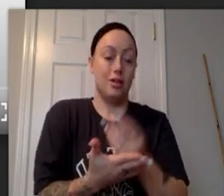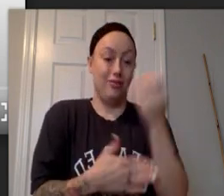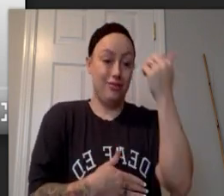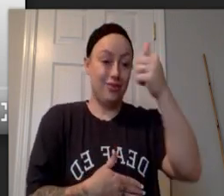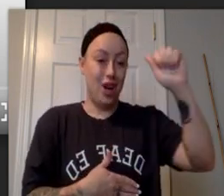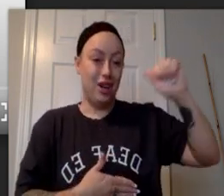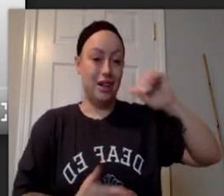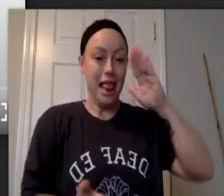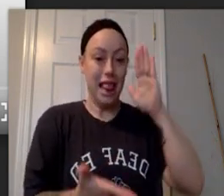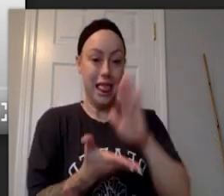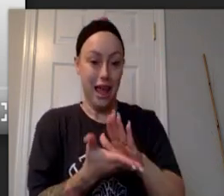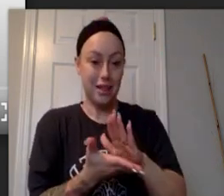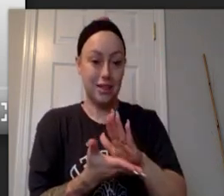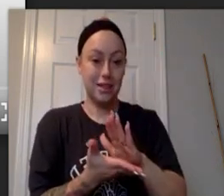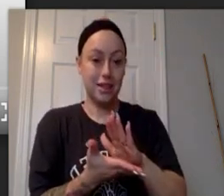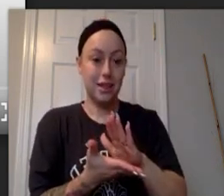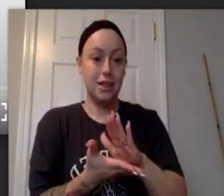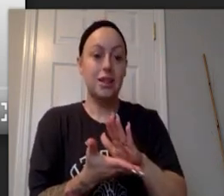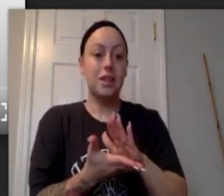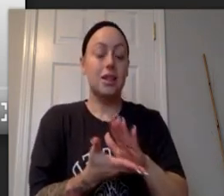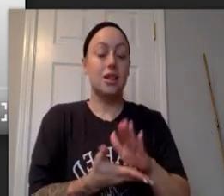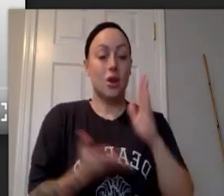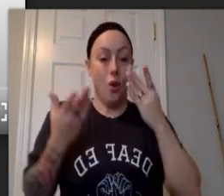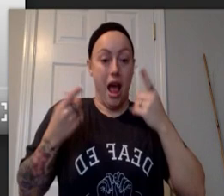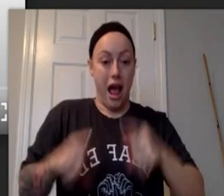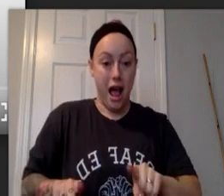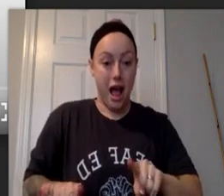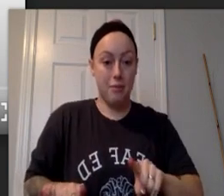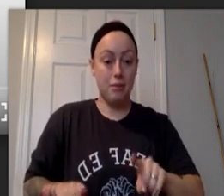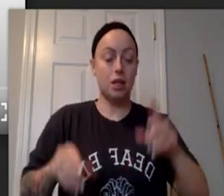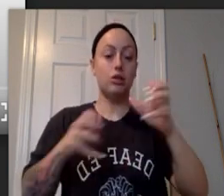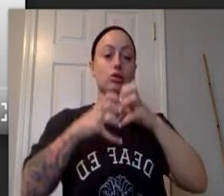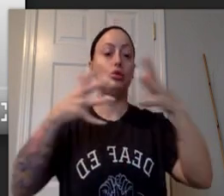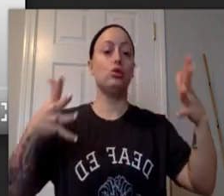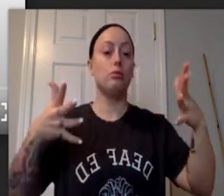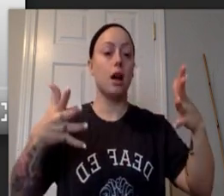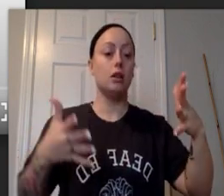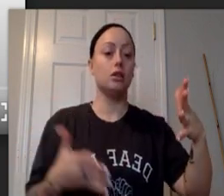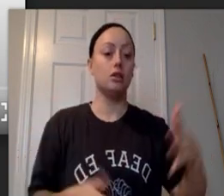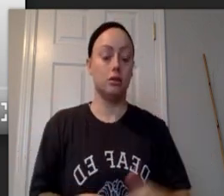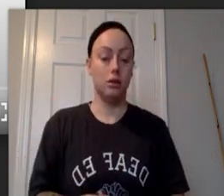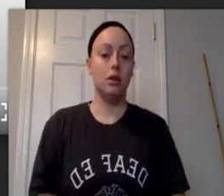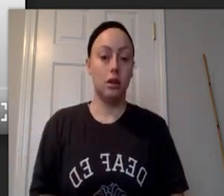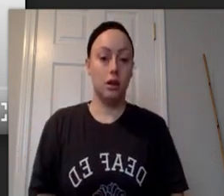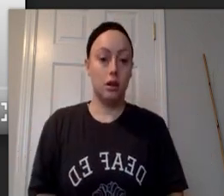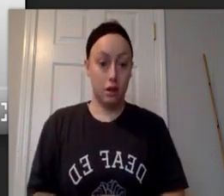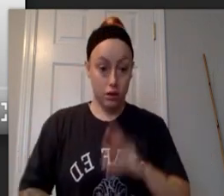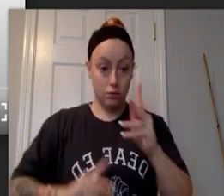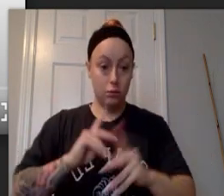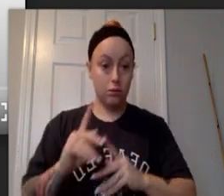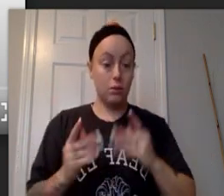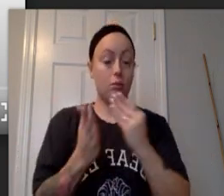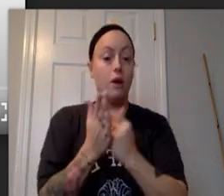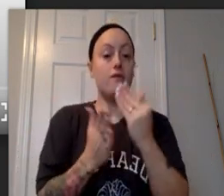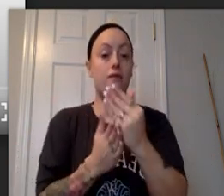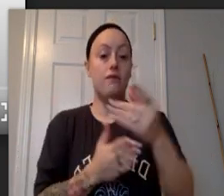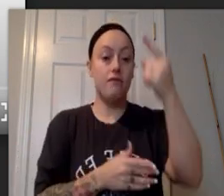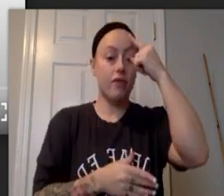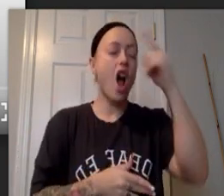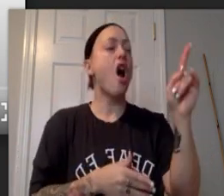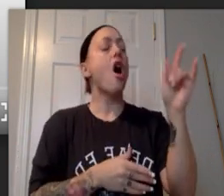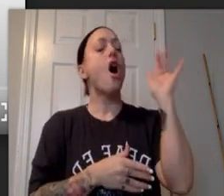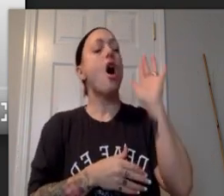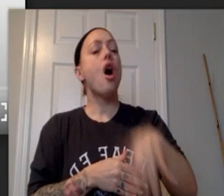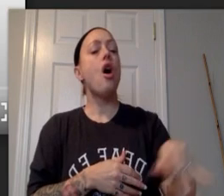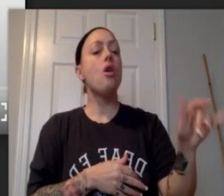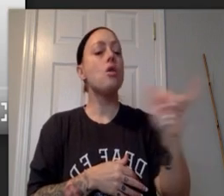goes down lopsided. It builds up quickly and it can go down quickly. And people often think that they can use the same amount that they were